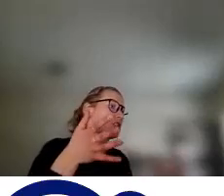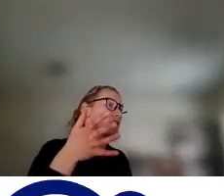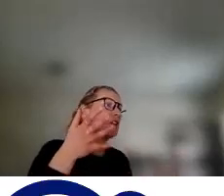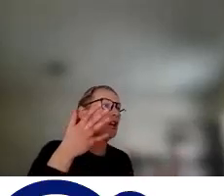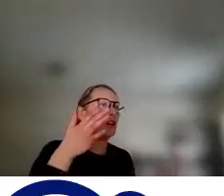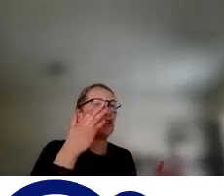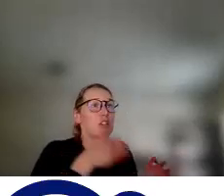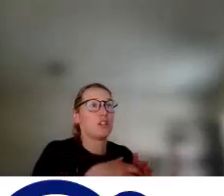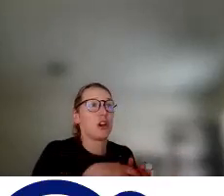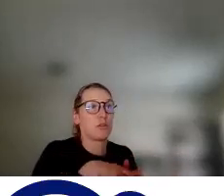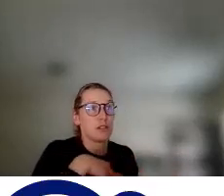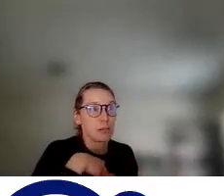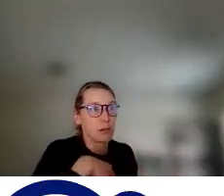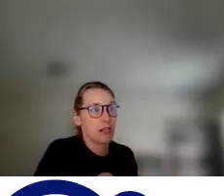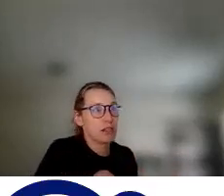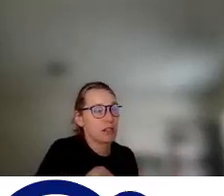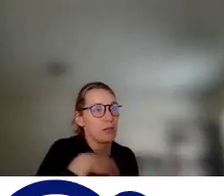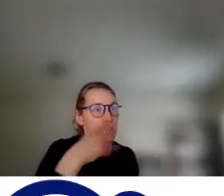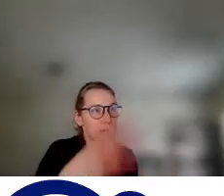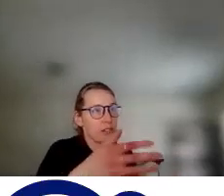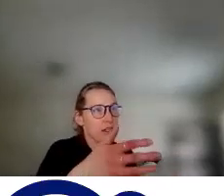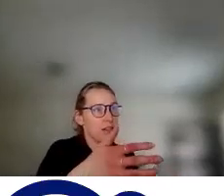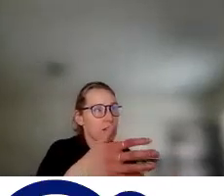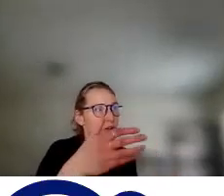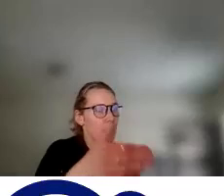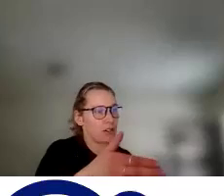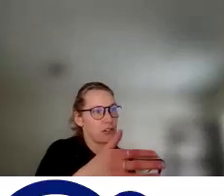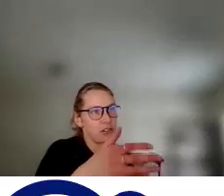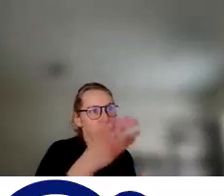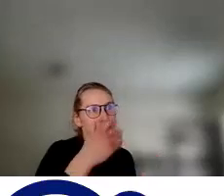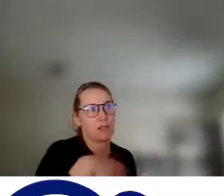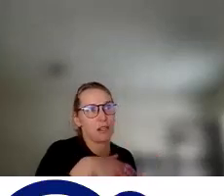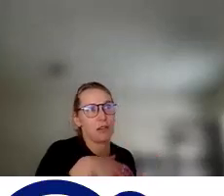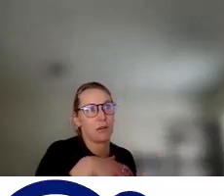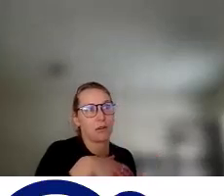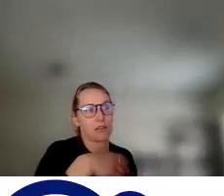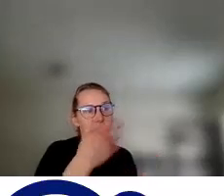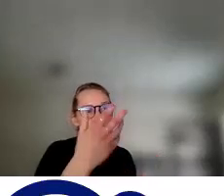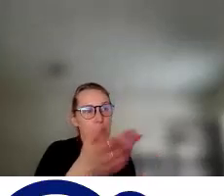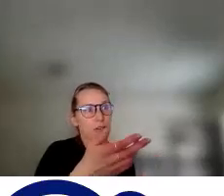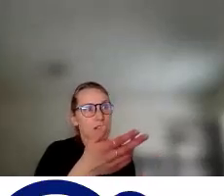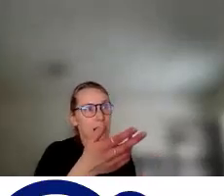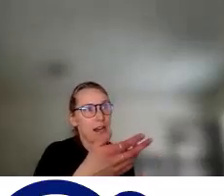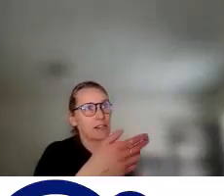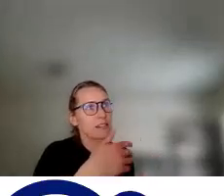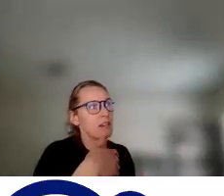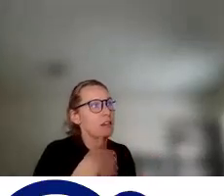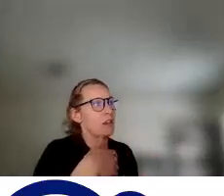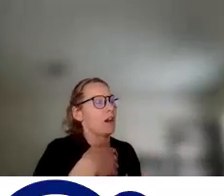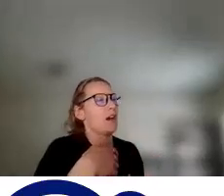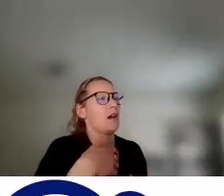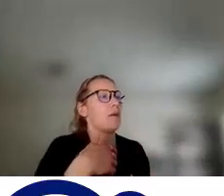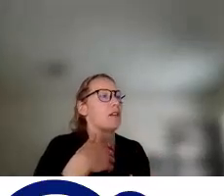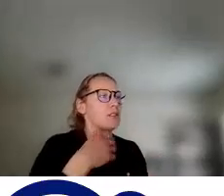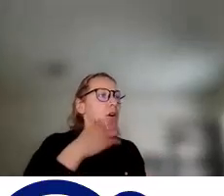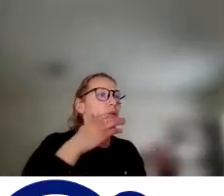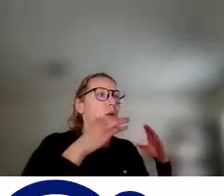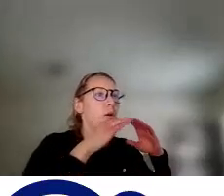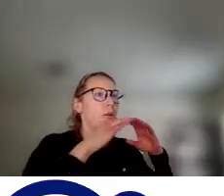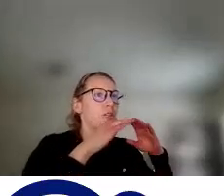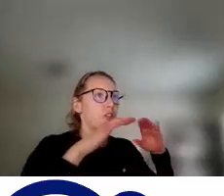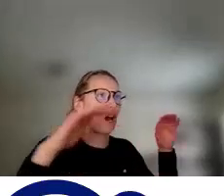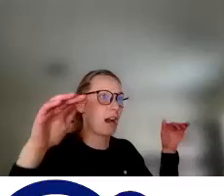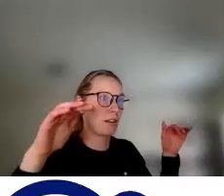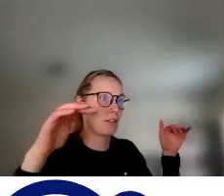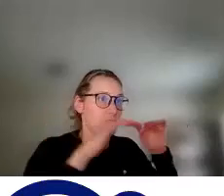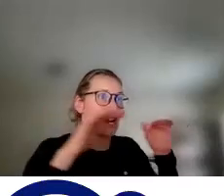case managers to know this piece and be able to answer questions when stakeholders or members ask.